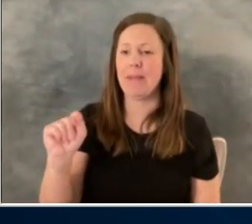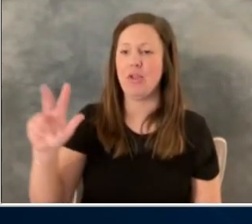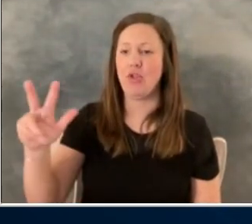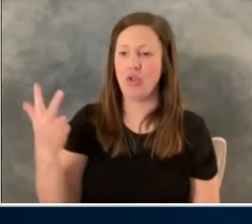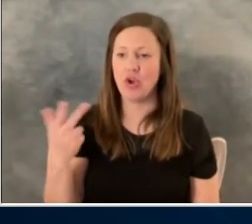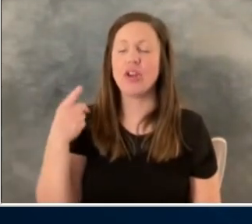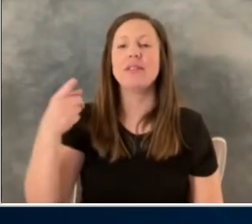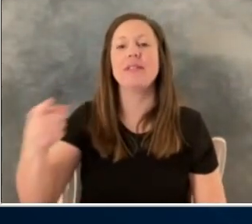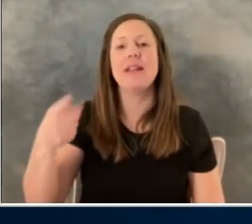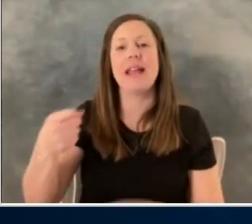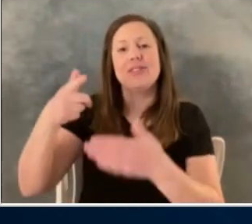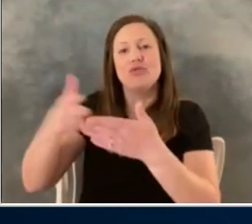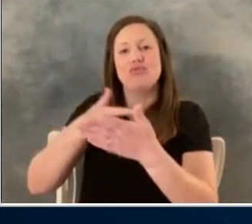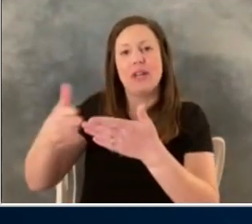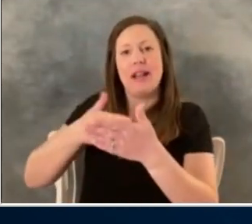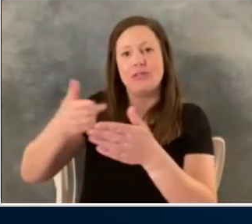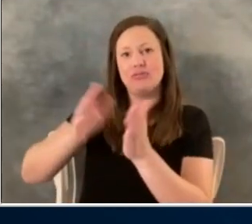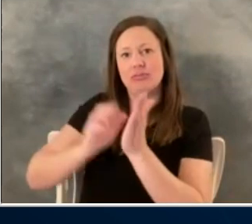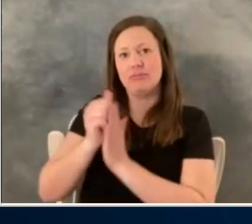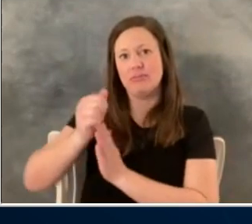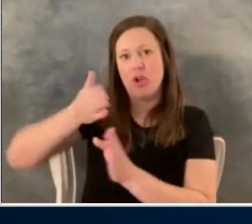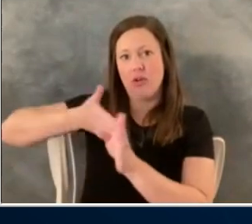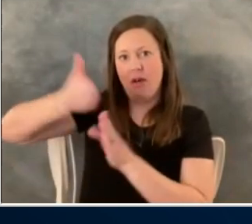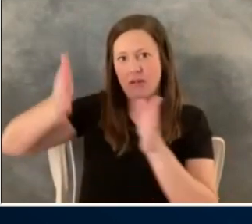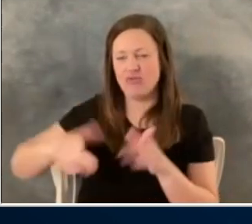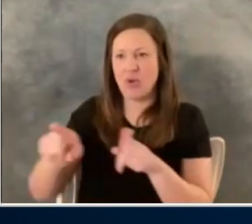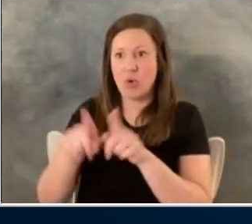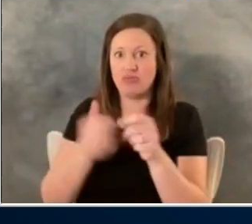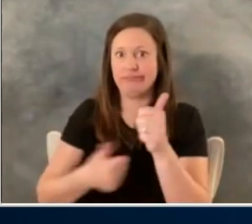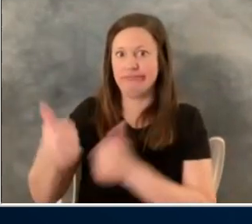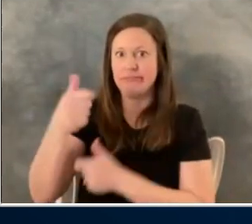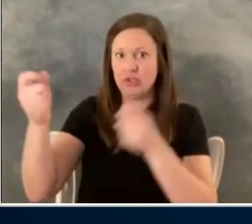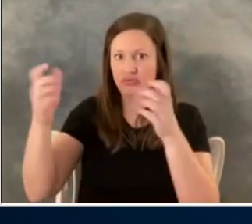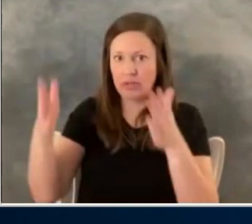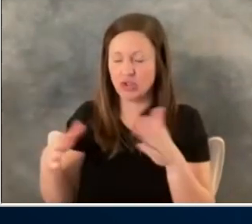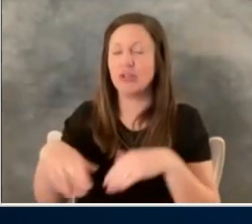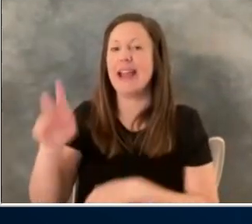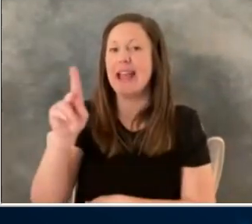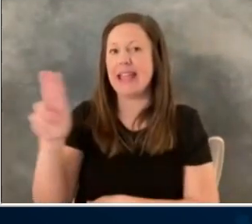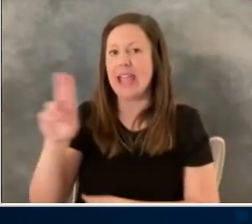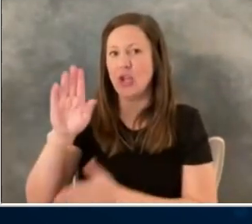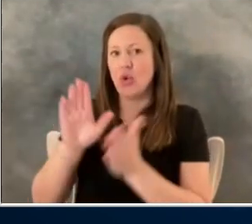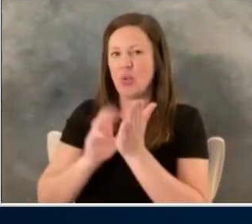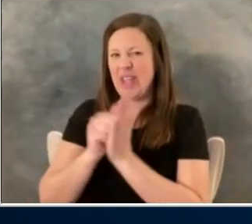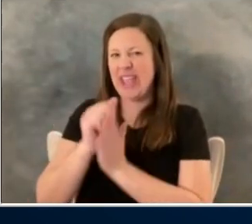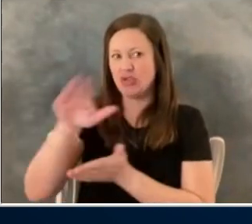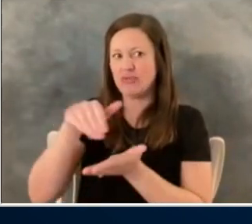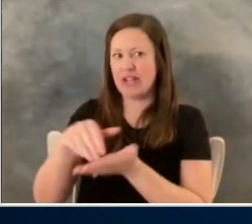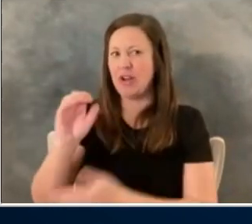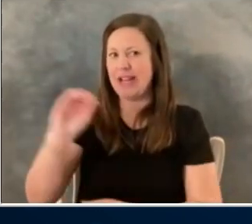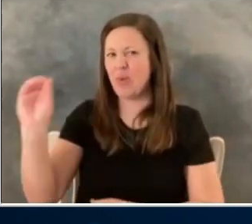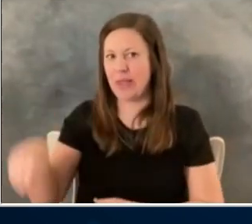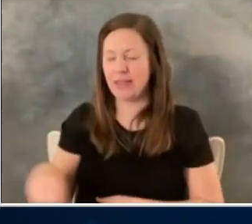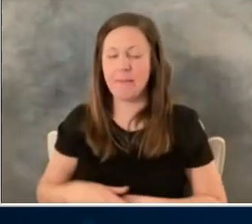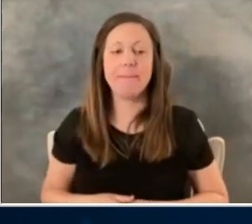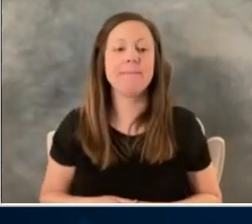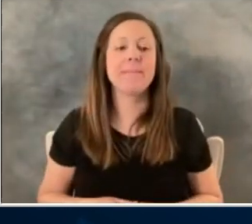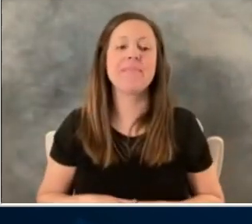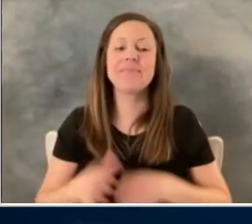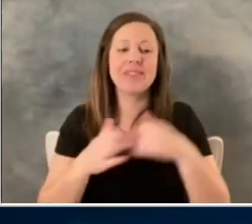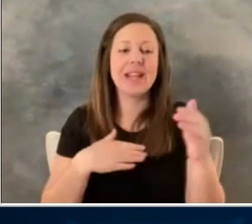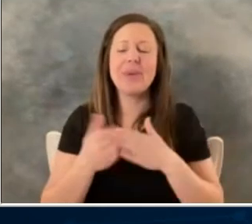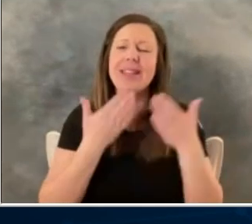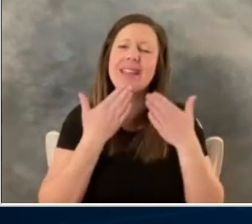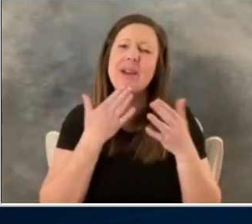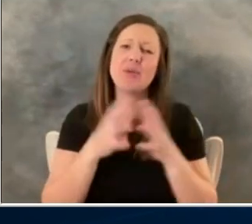radiation oncology at the University of Kansas Cancer Center in Olathe. So Erin and Yuri, again, we cannot thank you enough for sharing your story